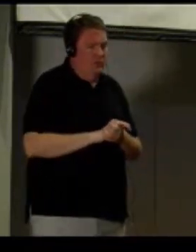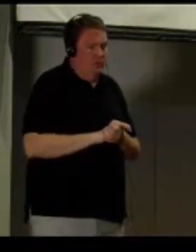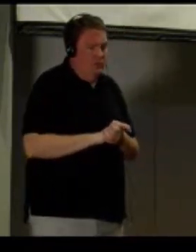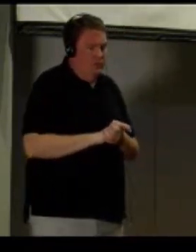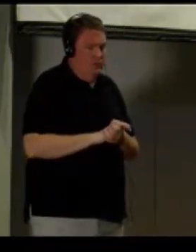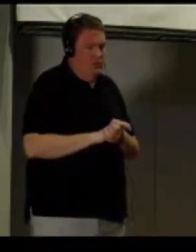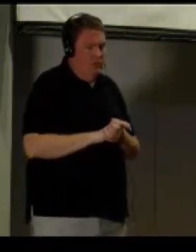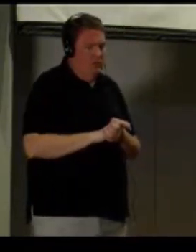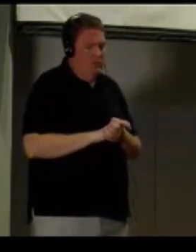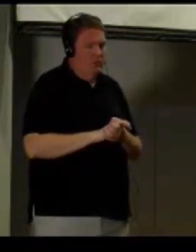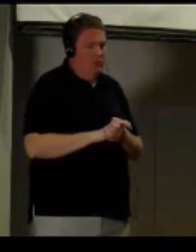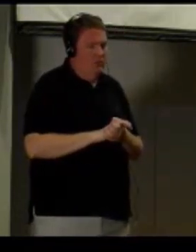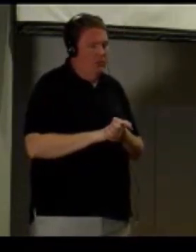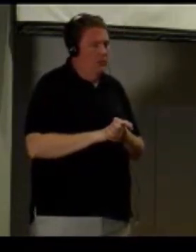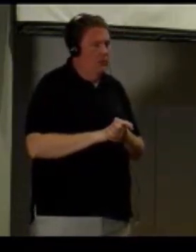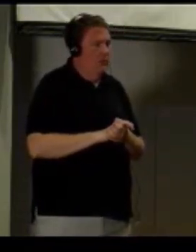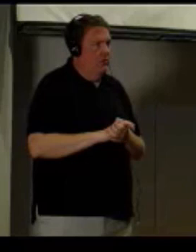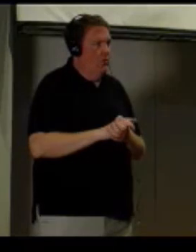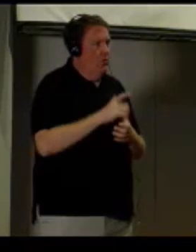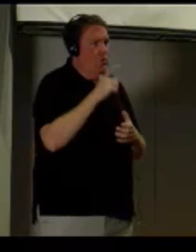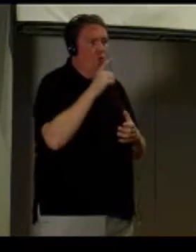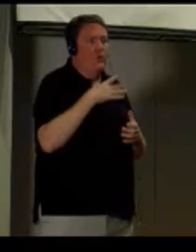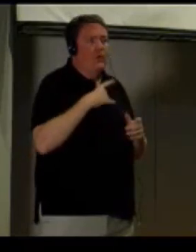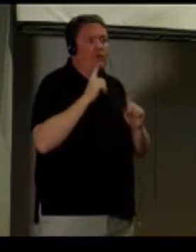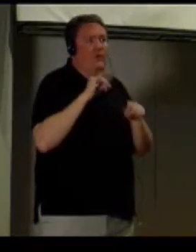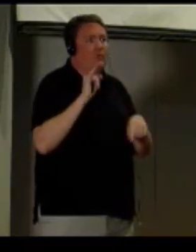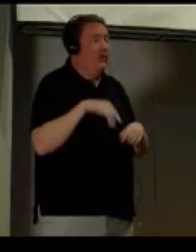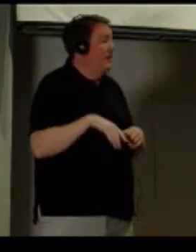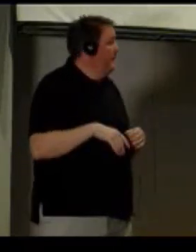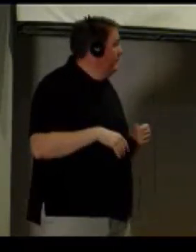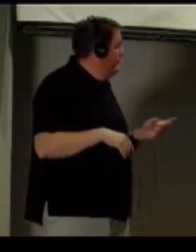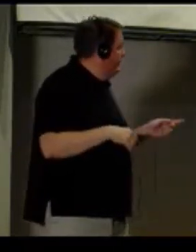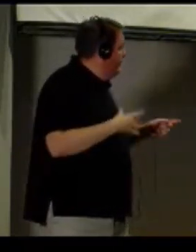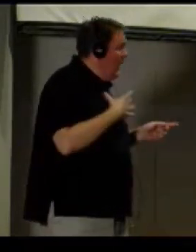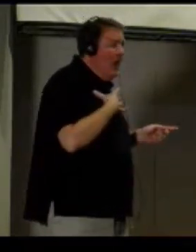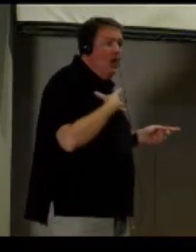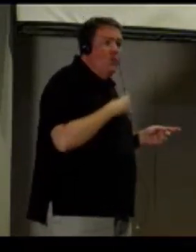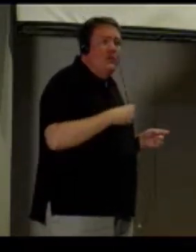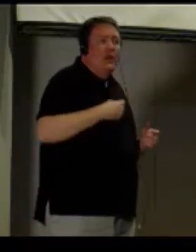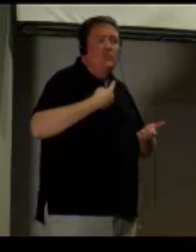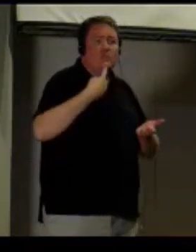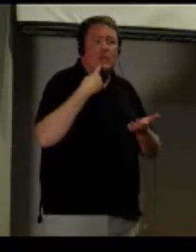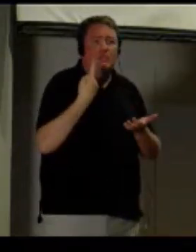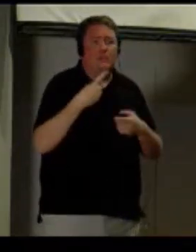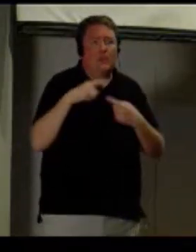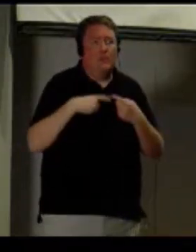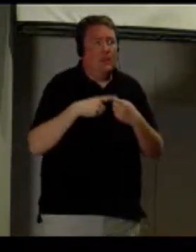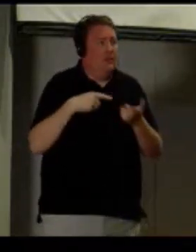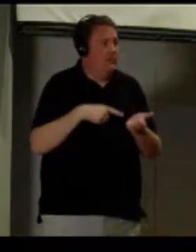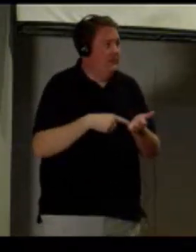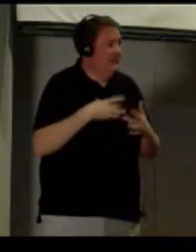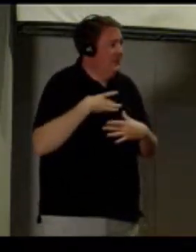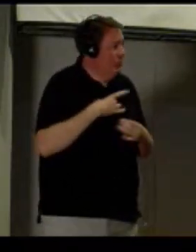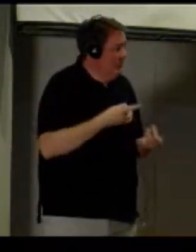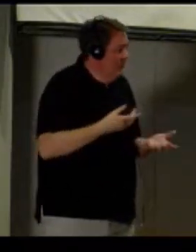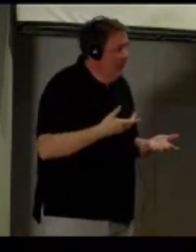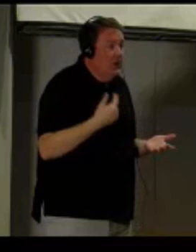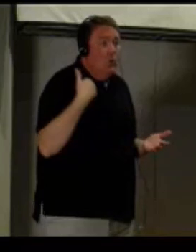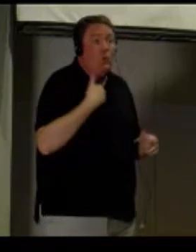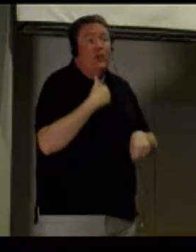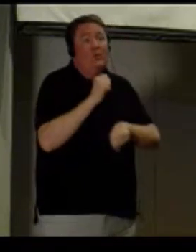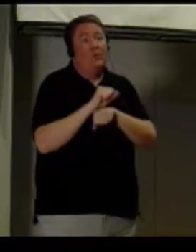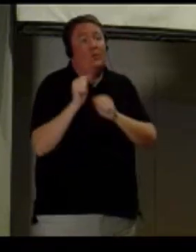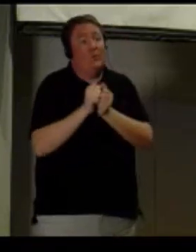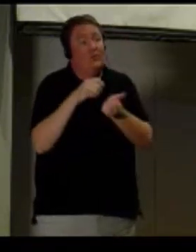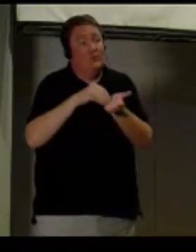Who wants to tackle that? Stephanie? To say something about this, because it's really interesting. When we work with students, they don't see a